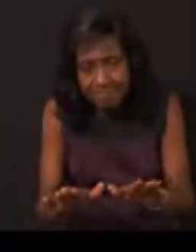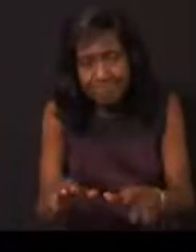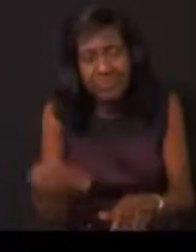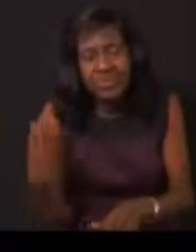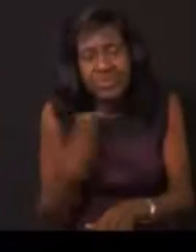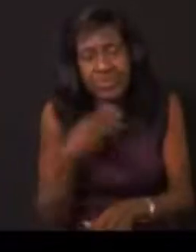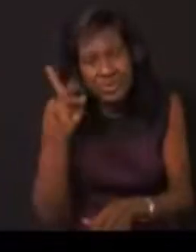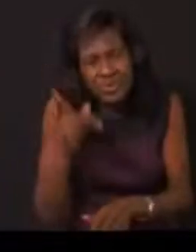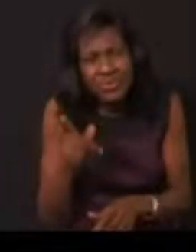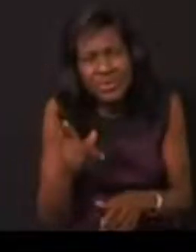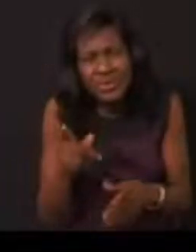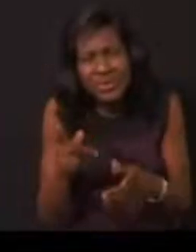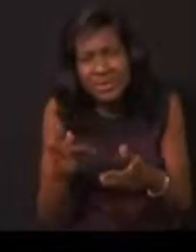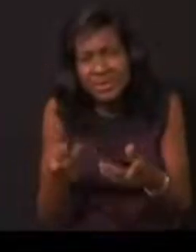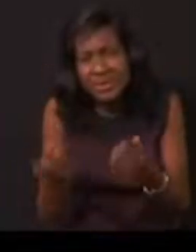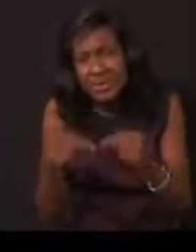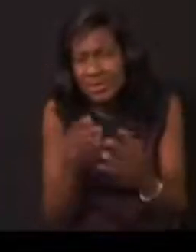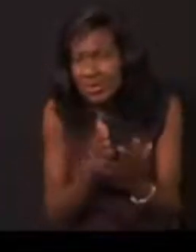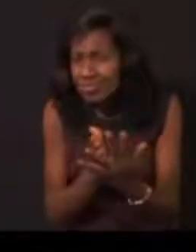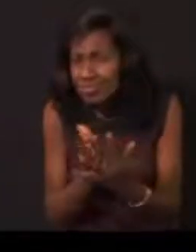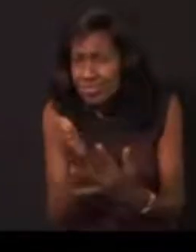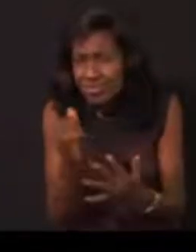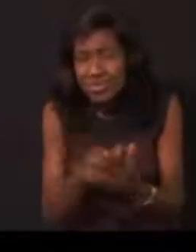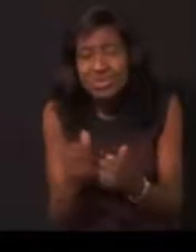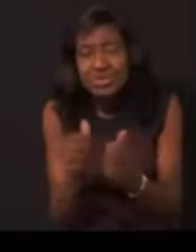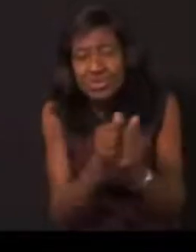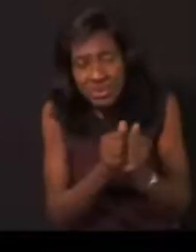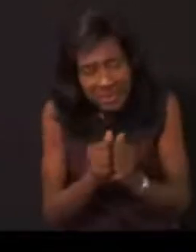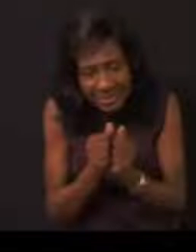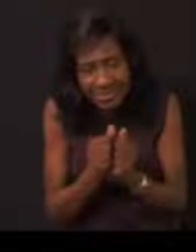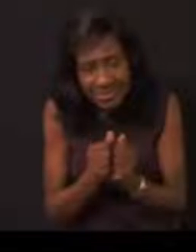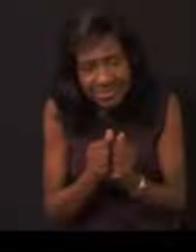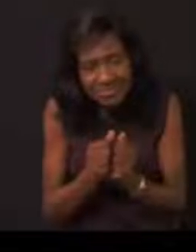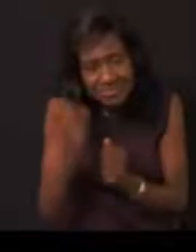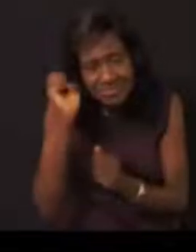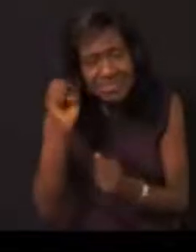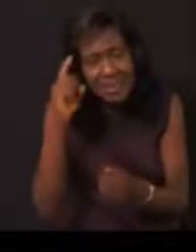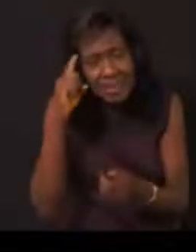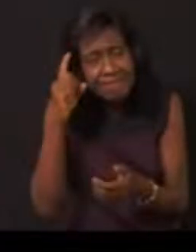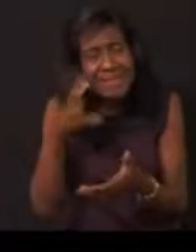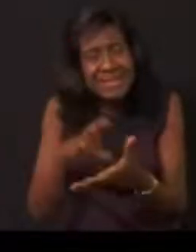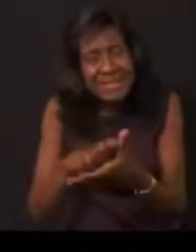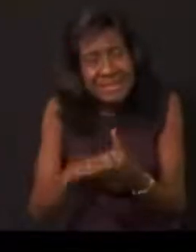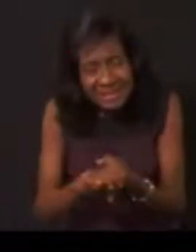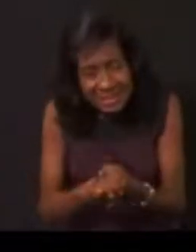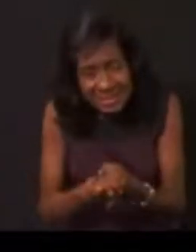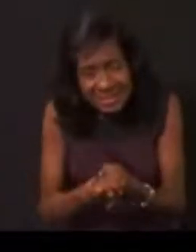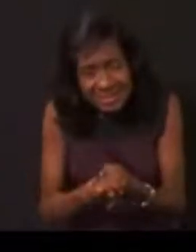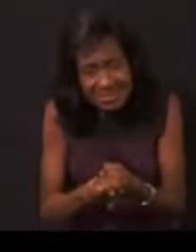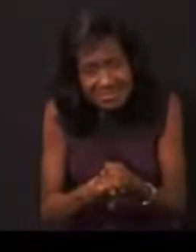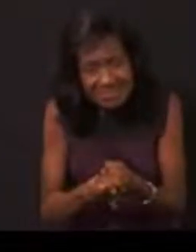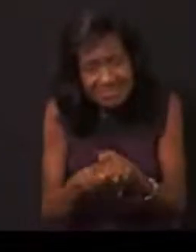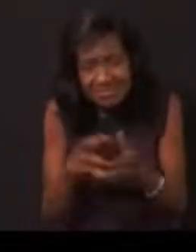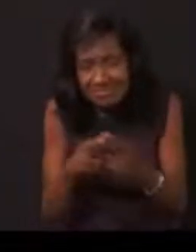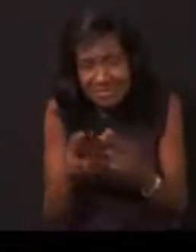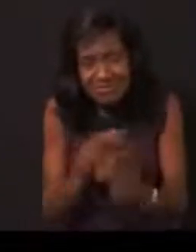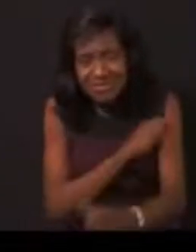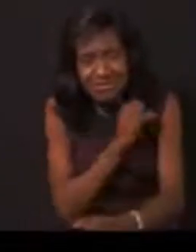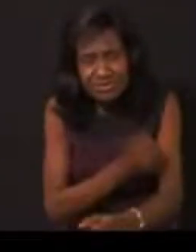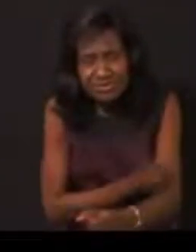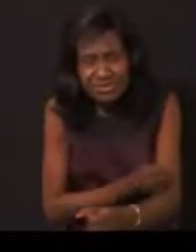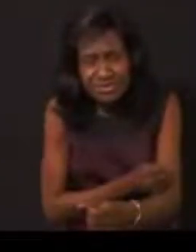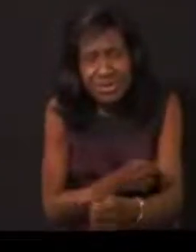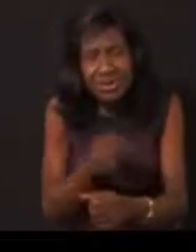together. I believe, ladies and gentlemen, I believe very strongly in the resilience and the strength of